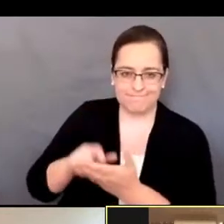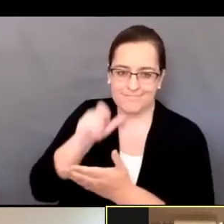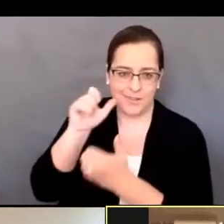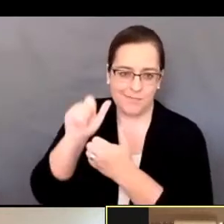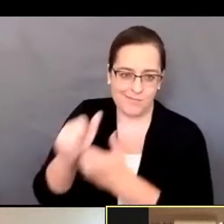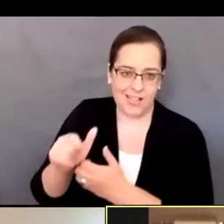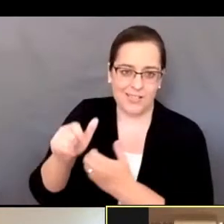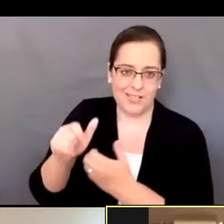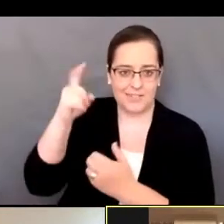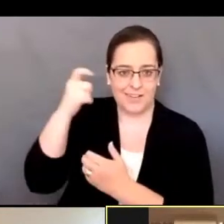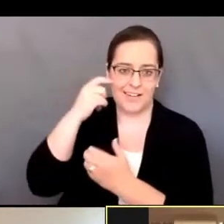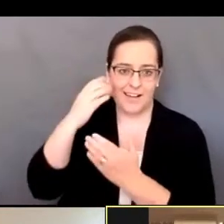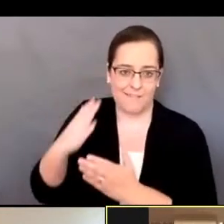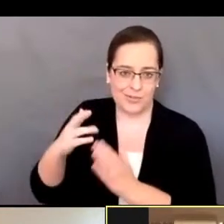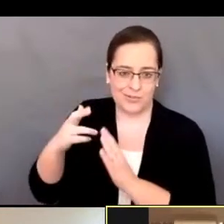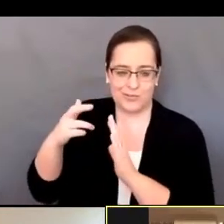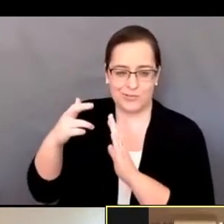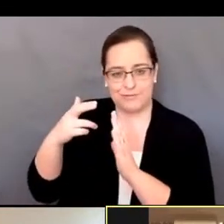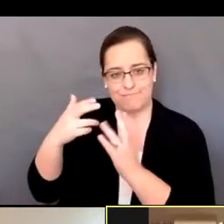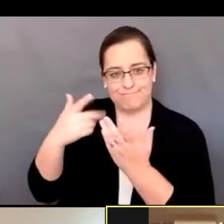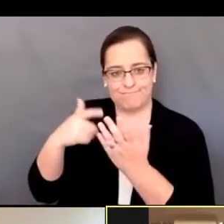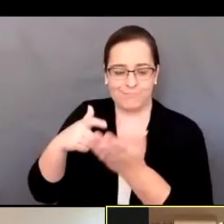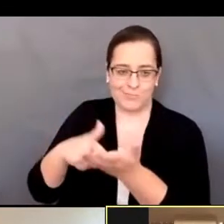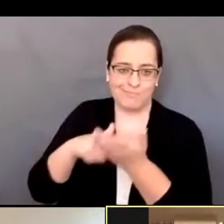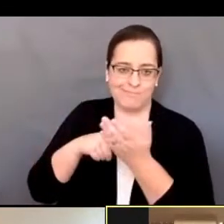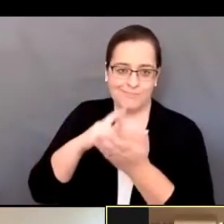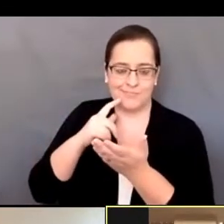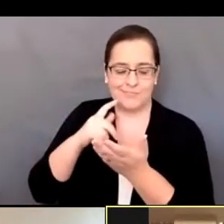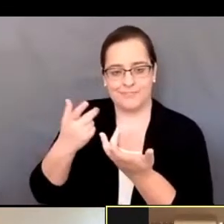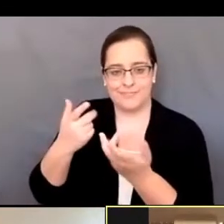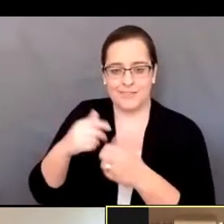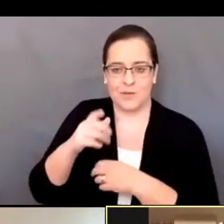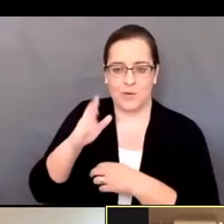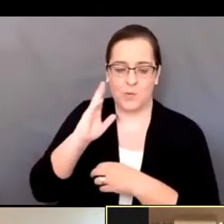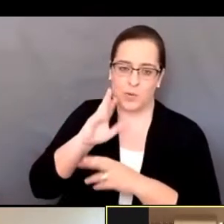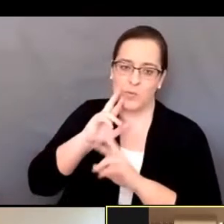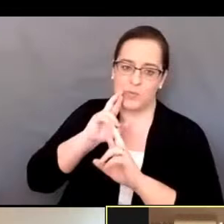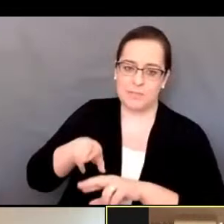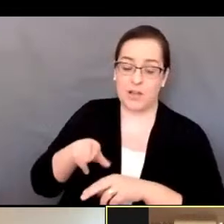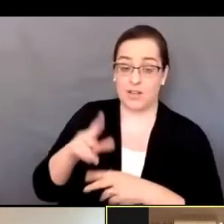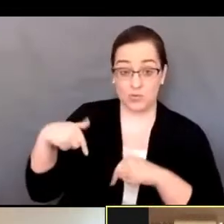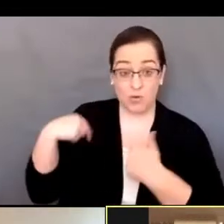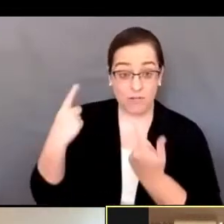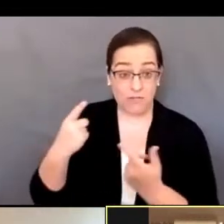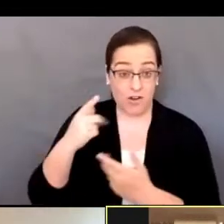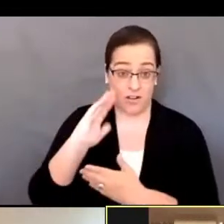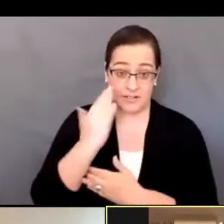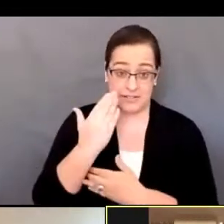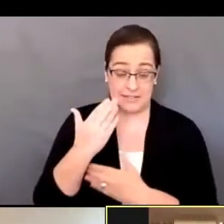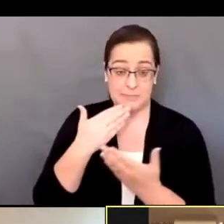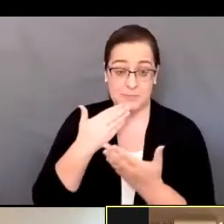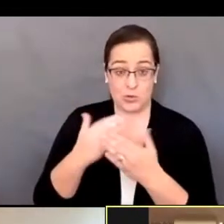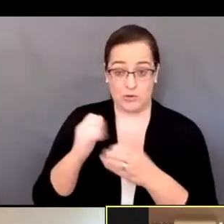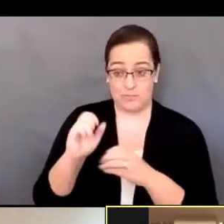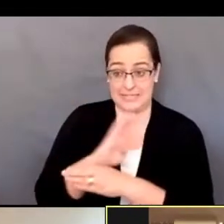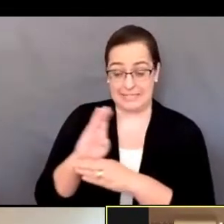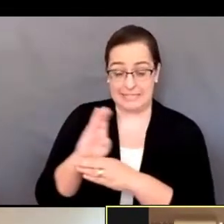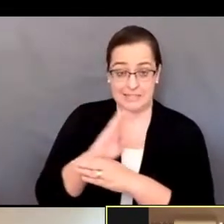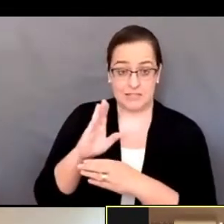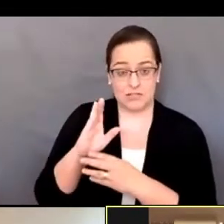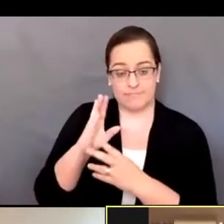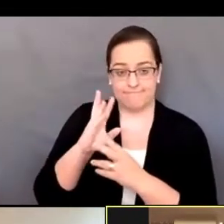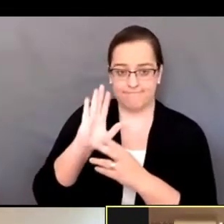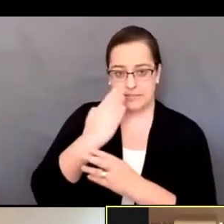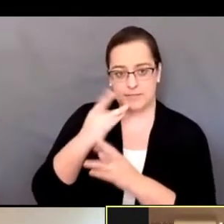the orders. But we're we have had very good track records so far with businesses being respectful of the